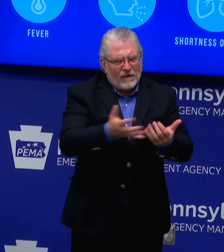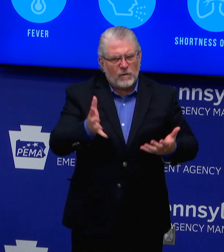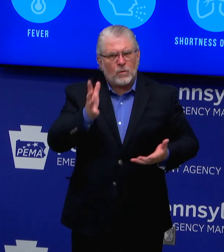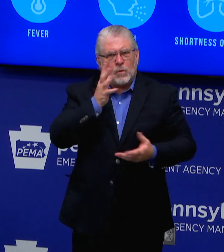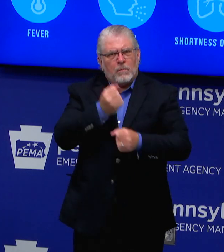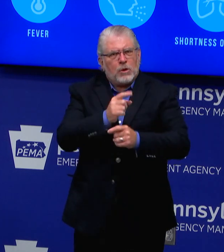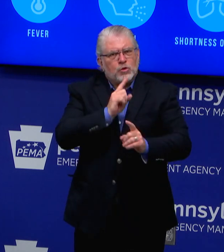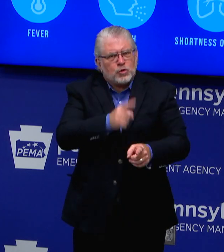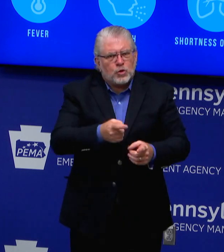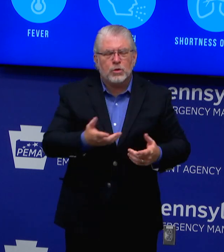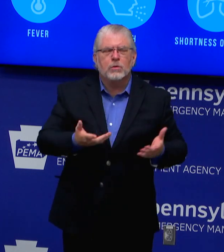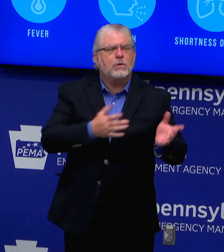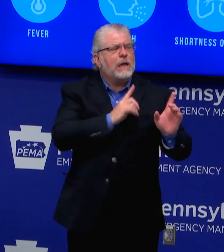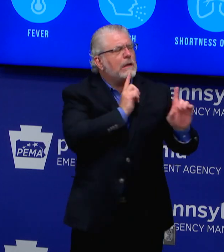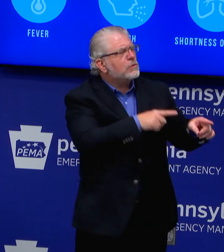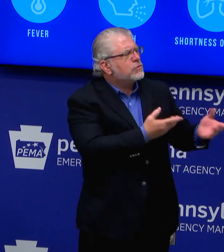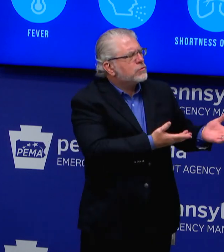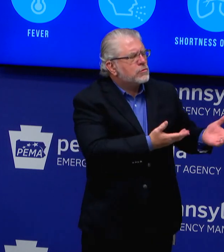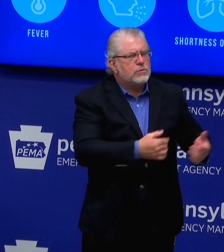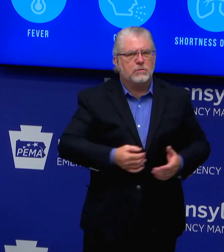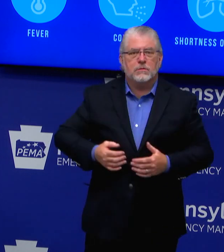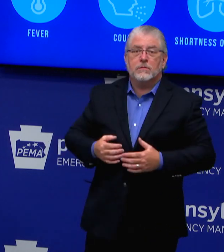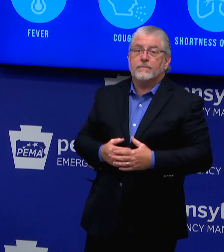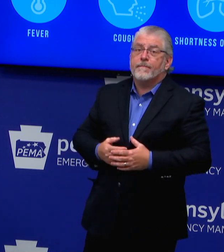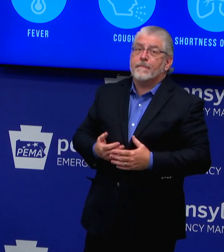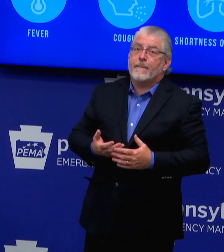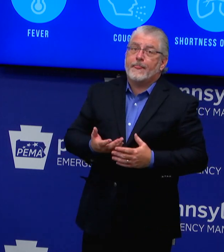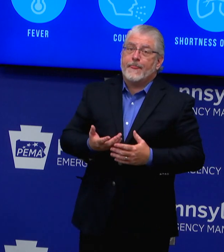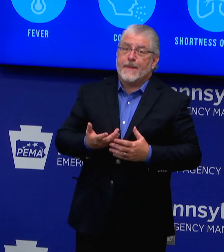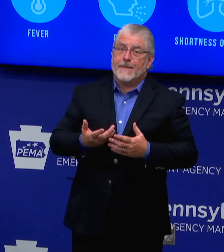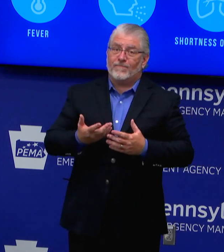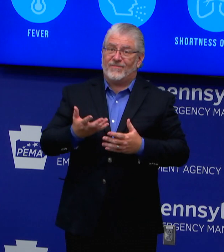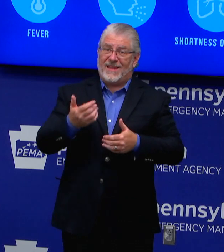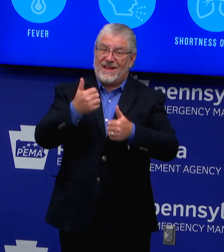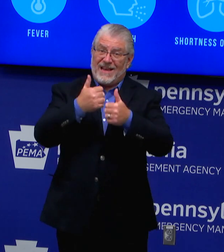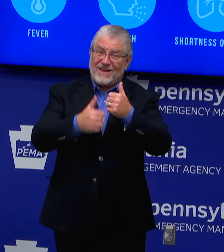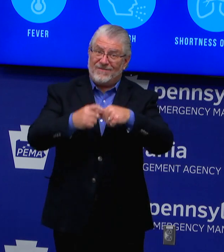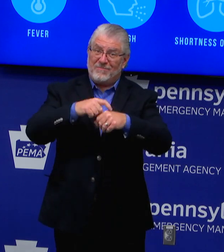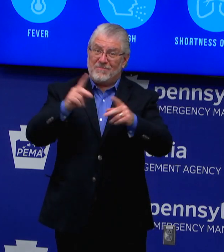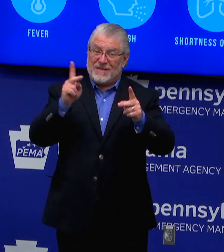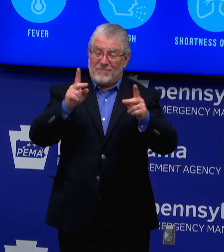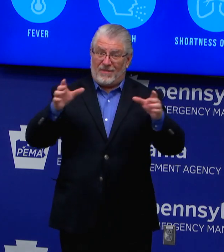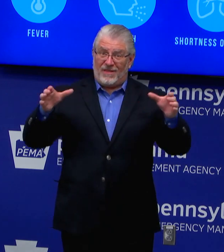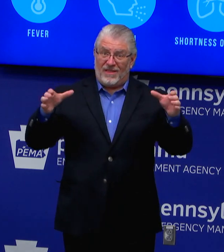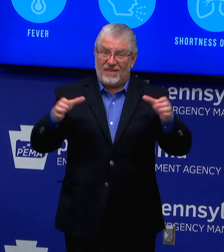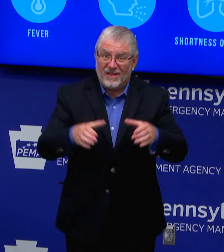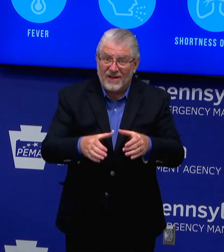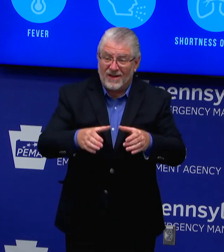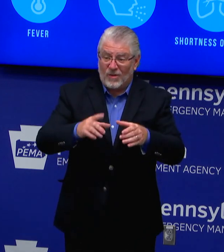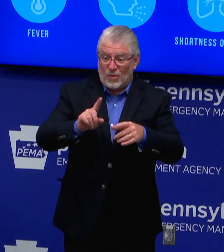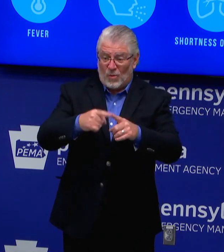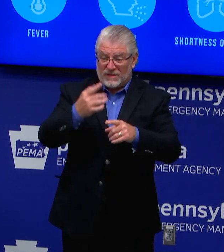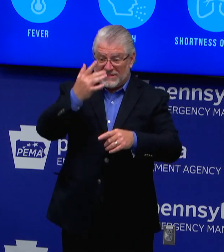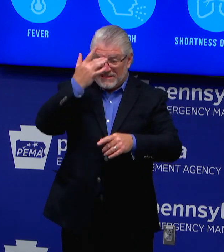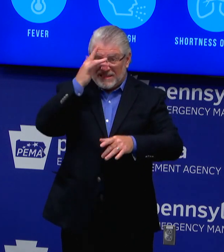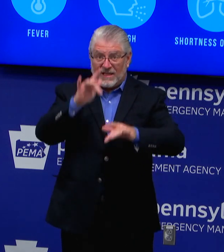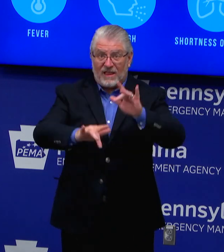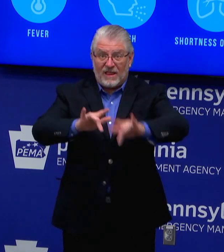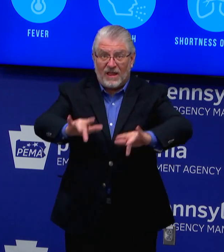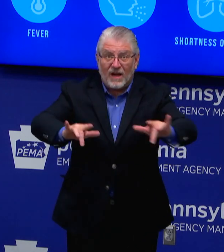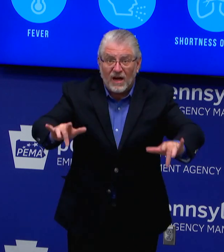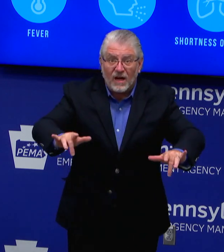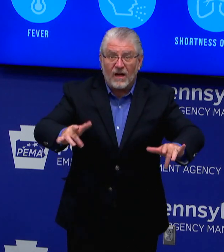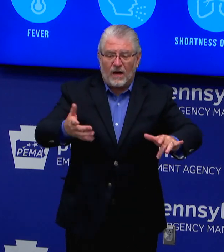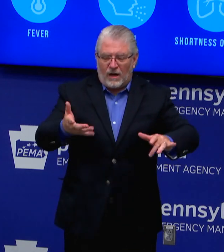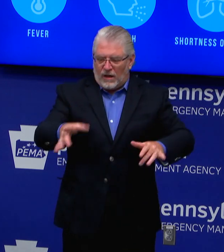where every time when you bring people together, when they touch things that others who have the disease have touched, they increase the risk that they're